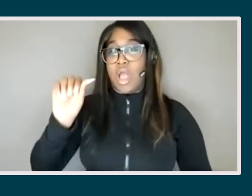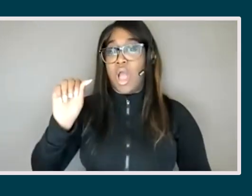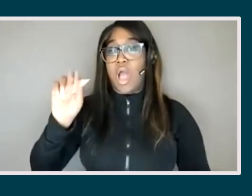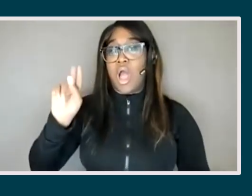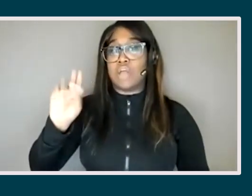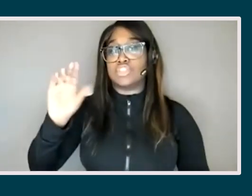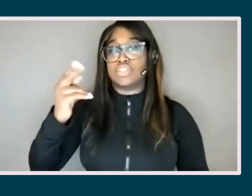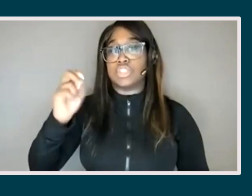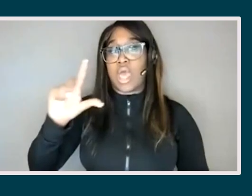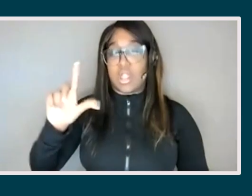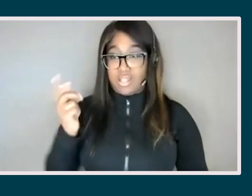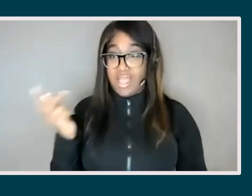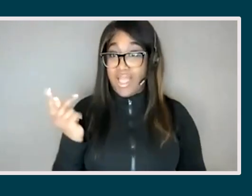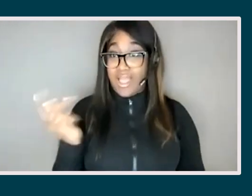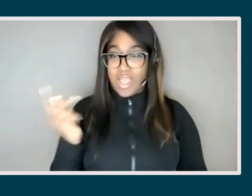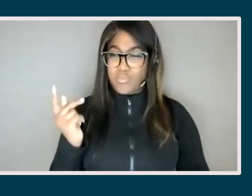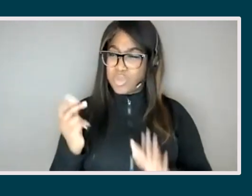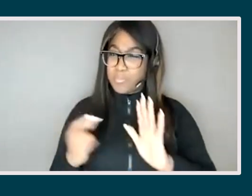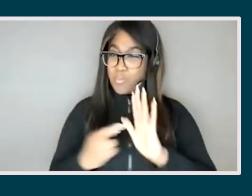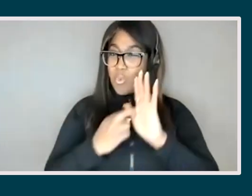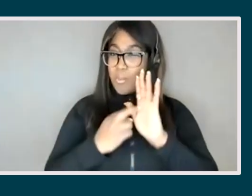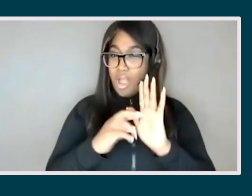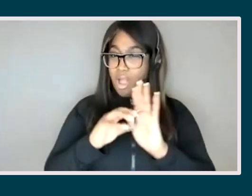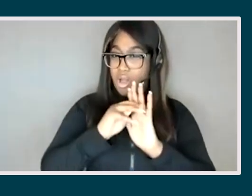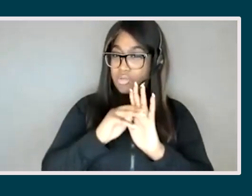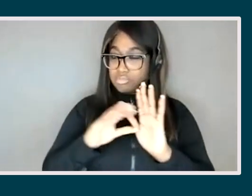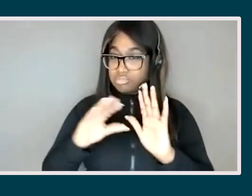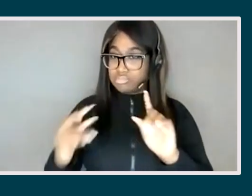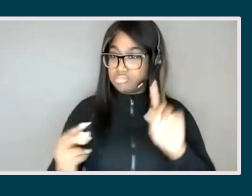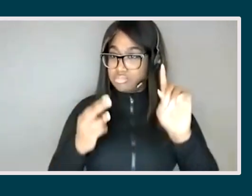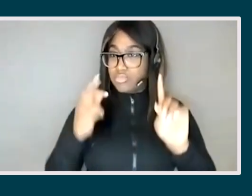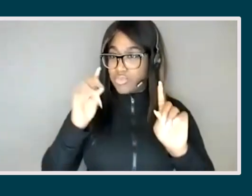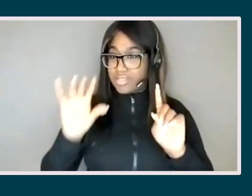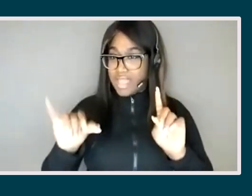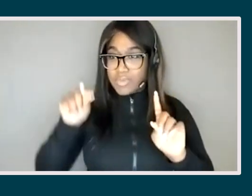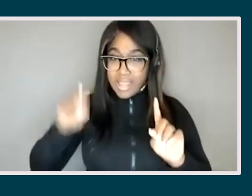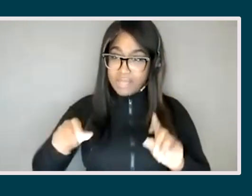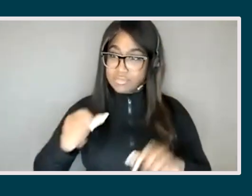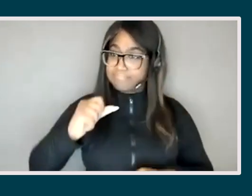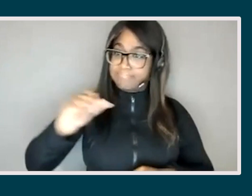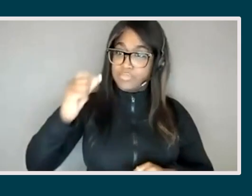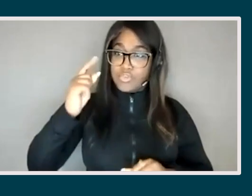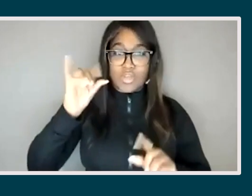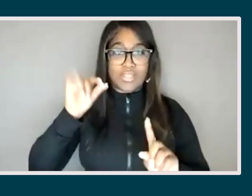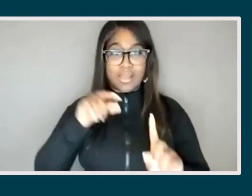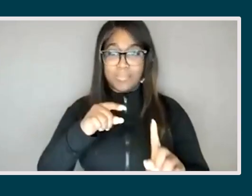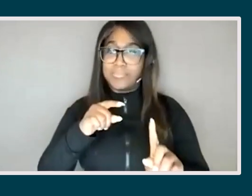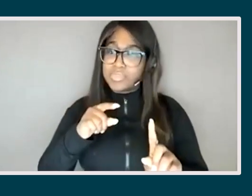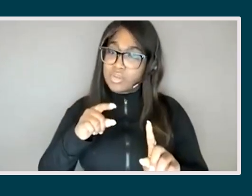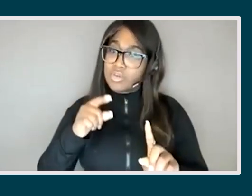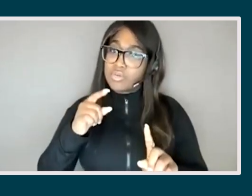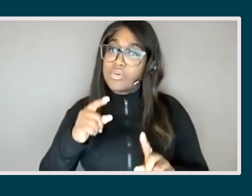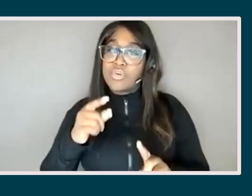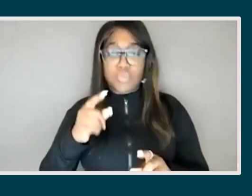role modeled that we have to take a stand on some issues. And, we would say, Lindsey, this is why we